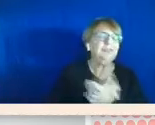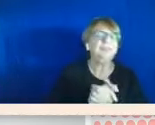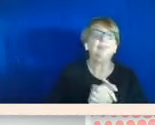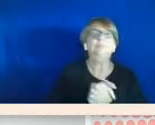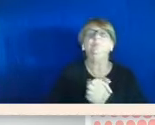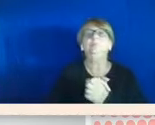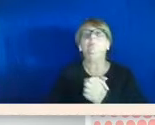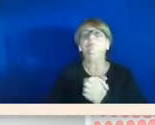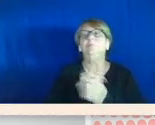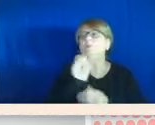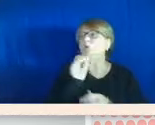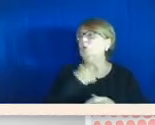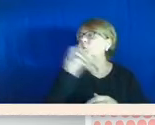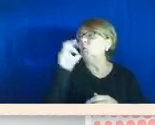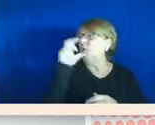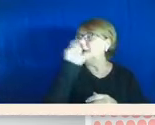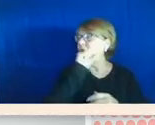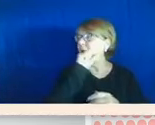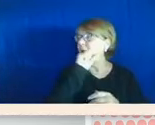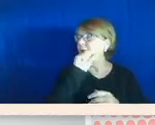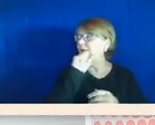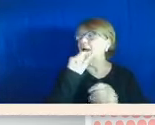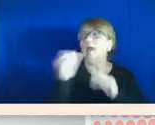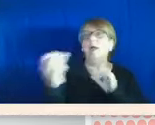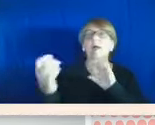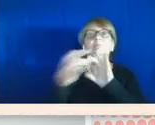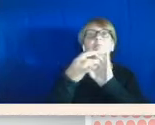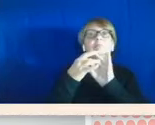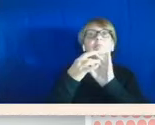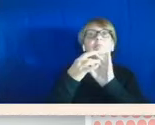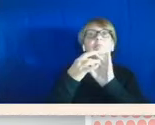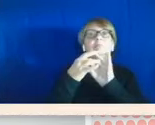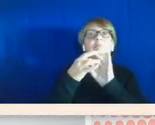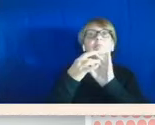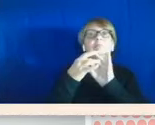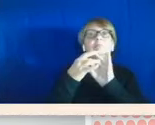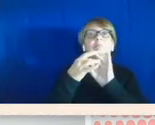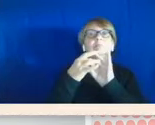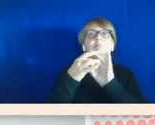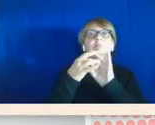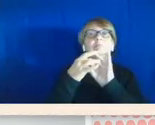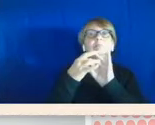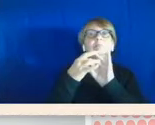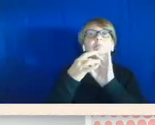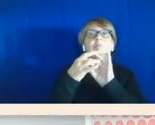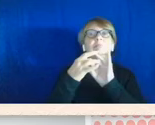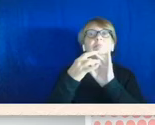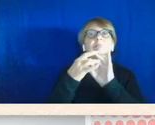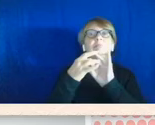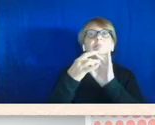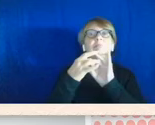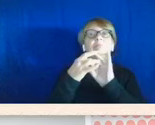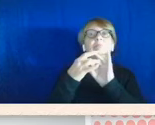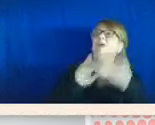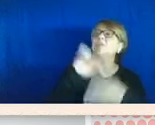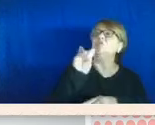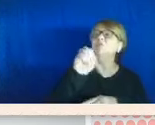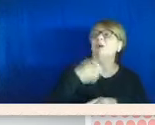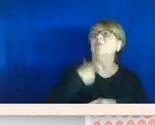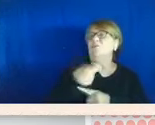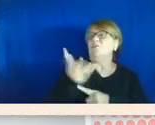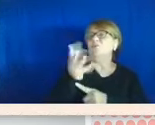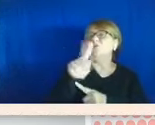So I guess, do we tag in Jeremy? Have you seen any questions? This is Joe. I've got a few questions, just a few.